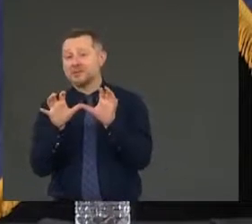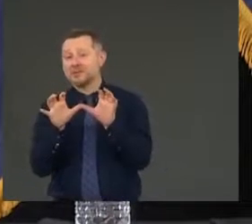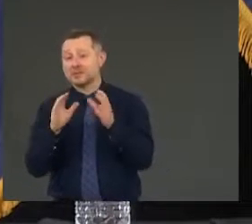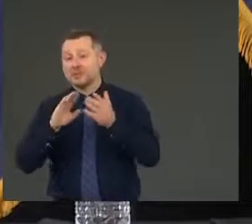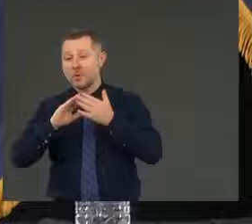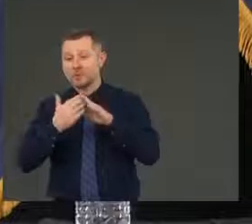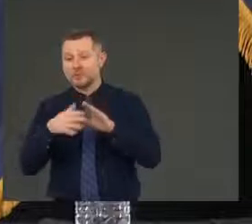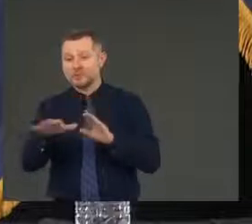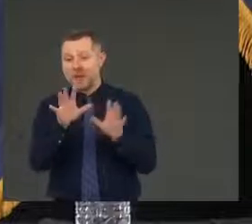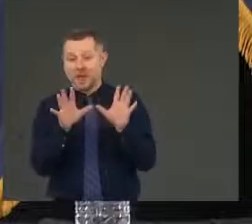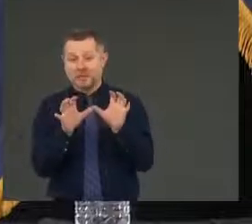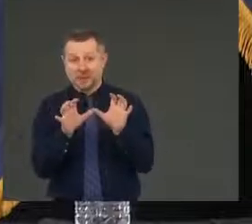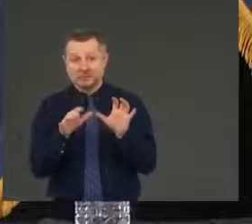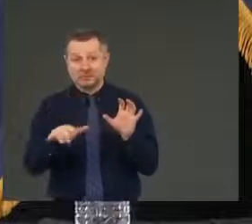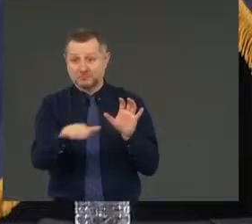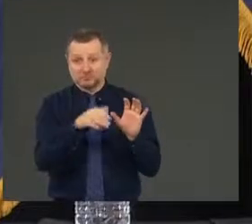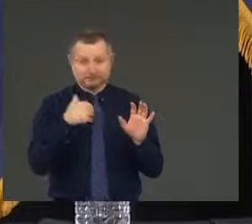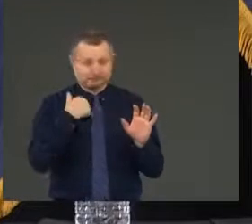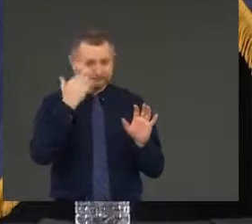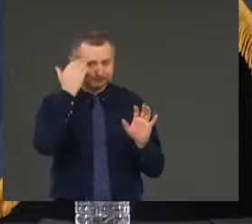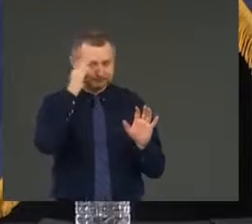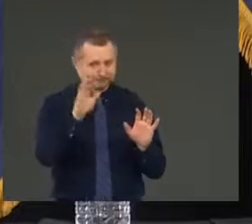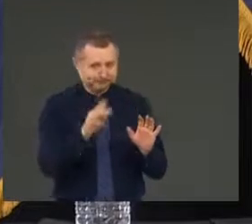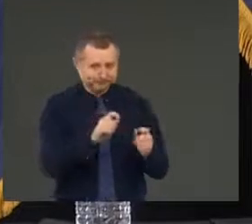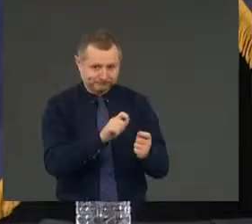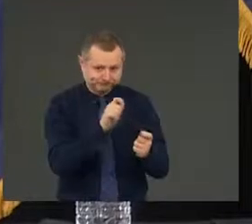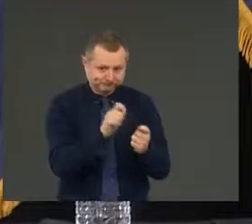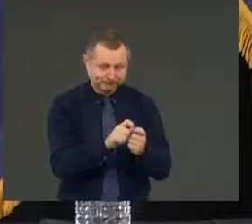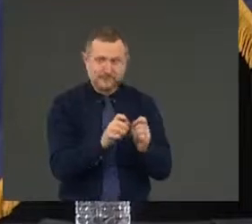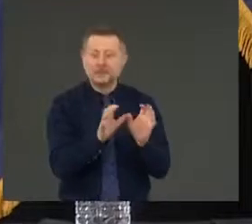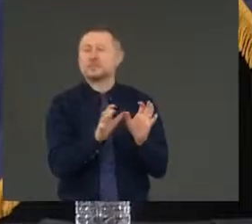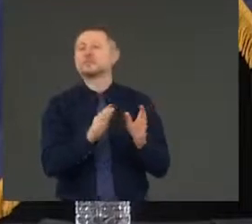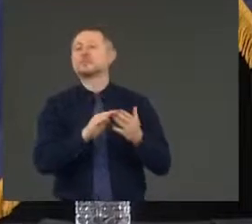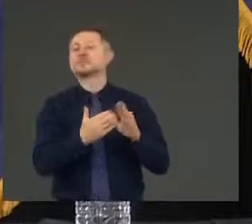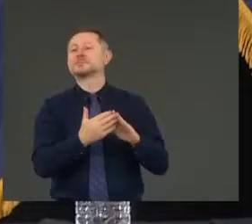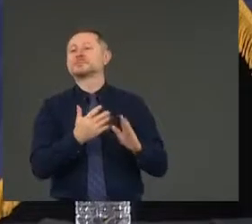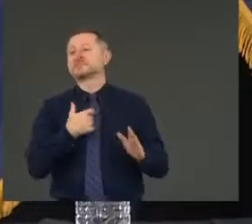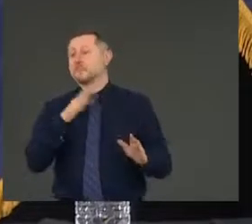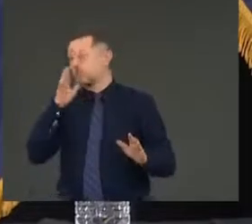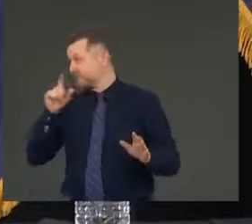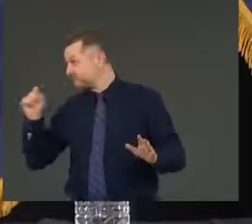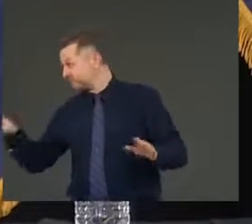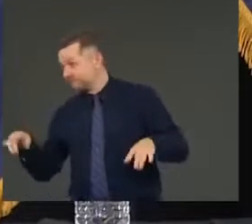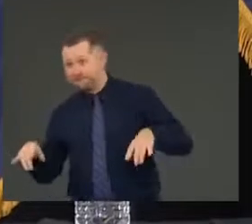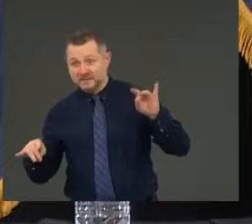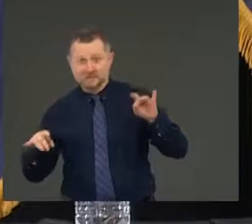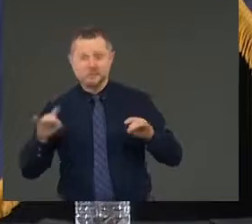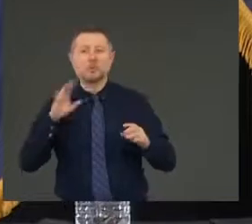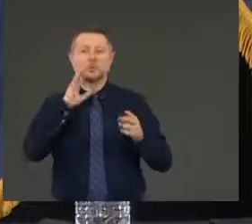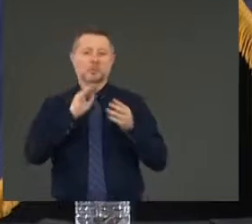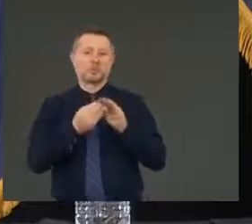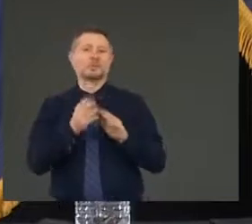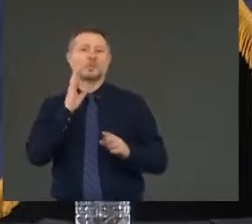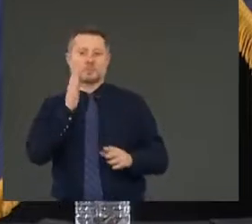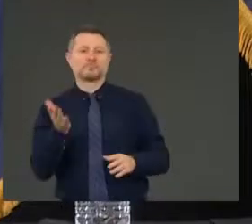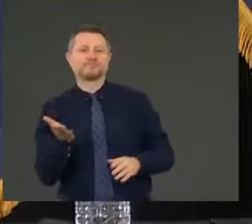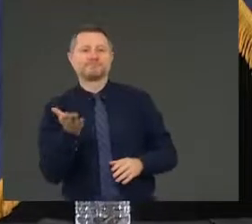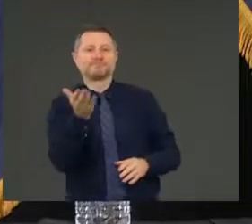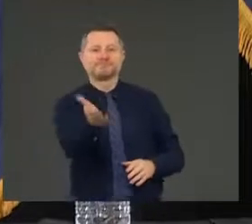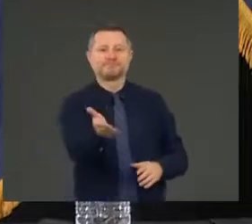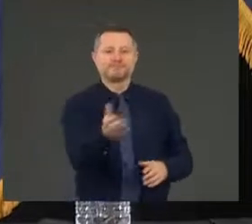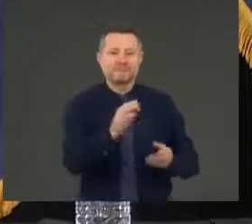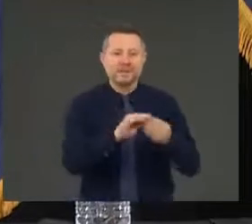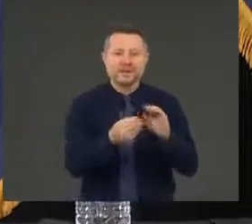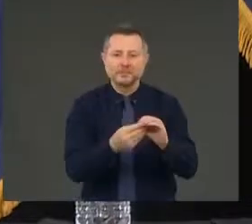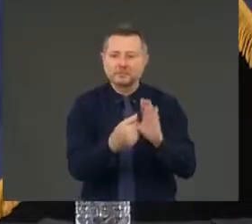in hospitals, but I will find out, and if we have it, we will get it out to you